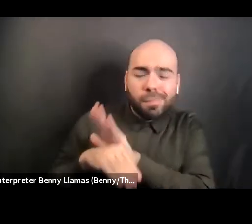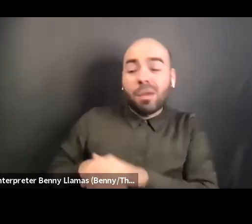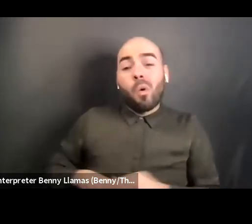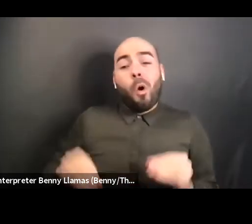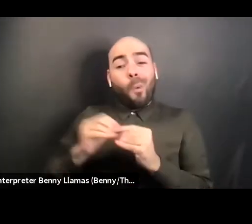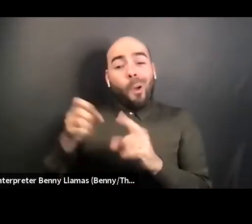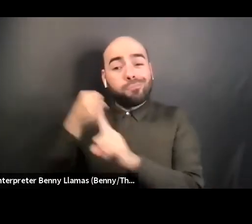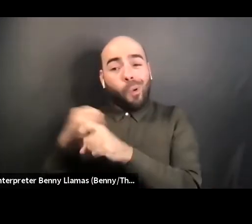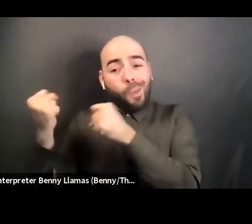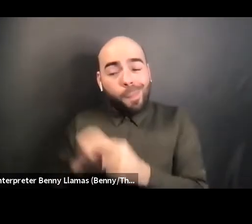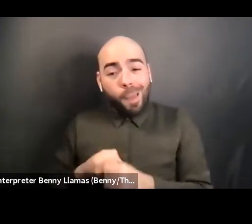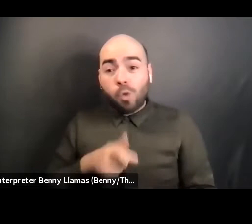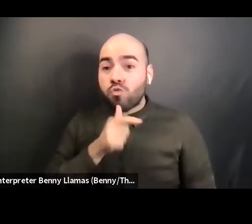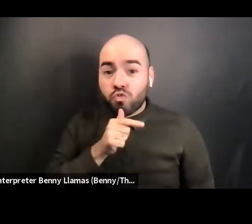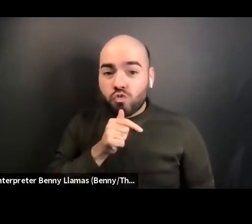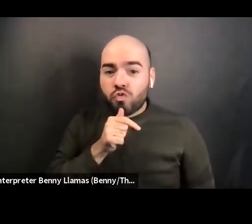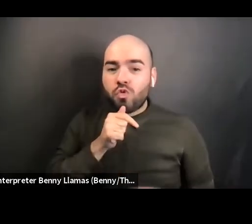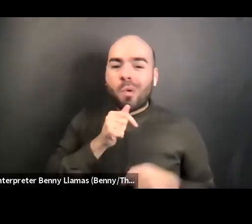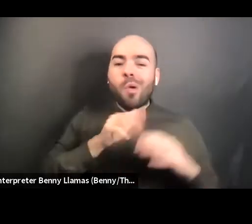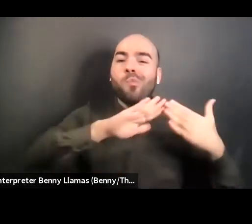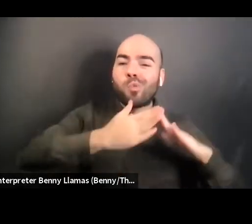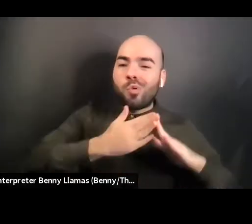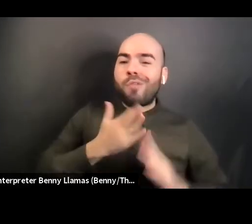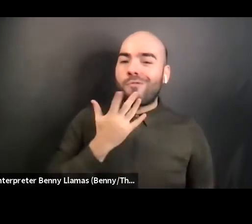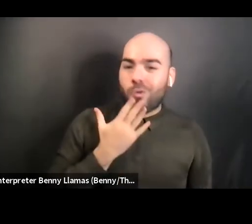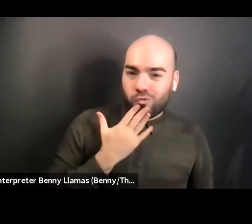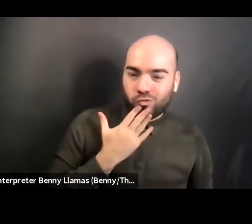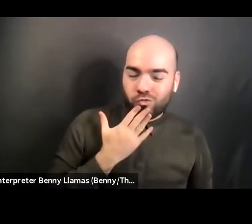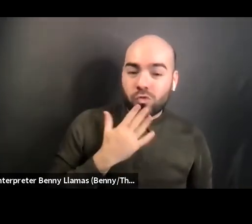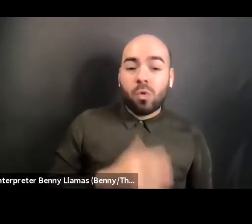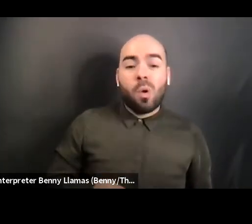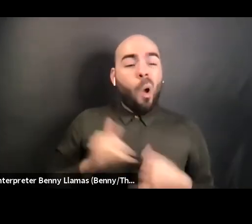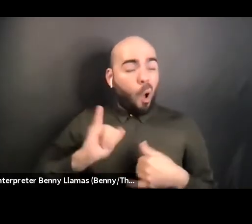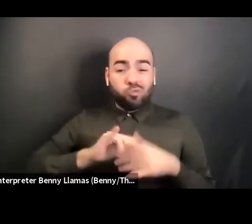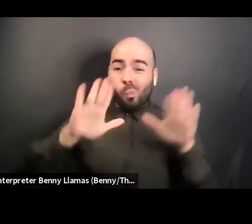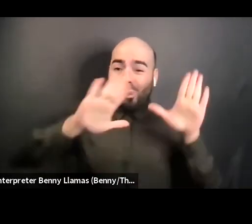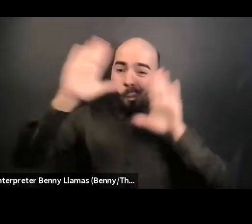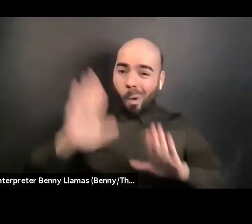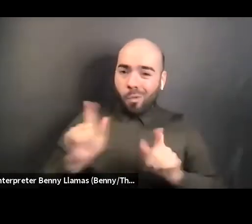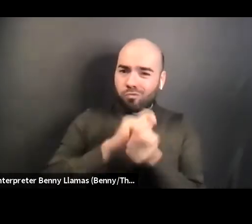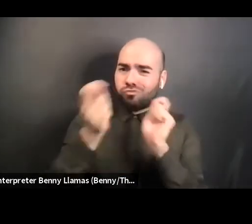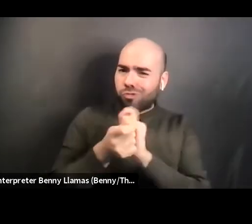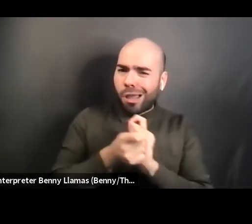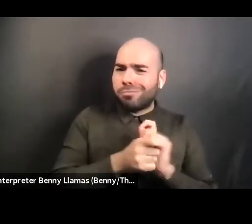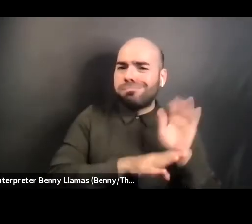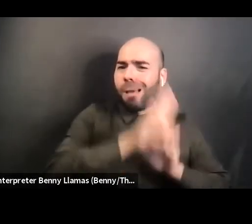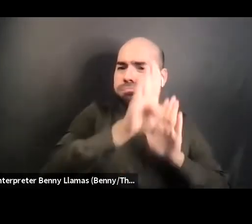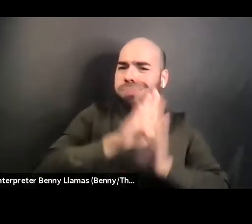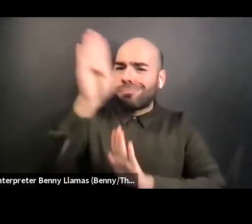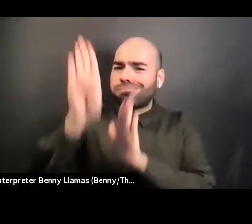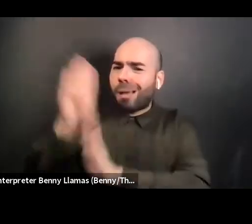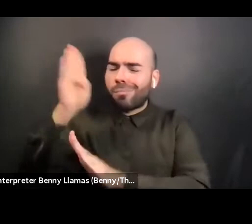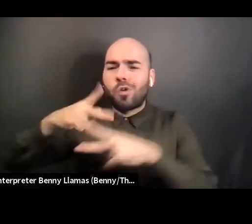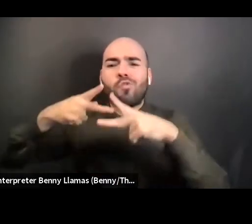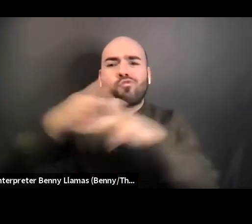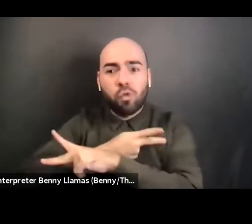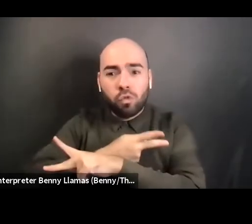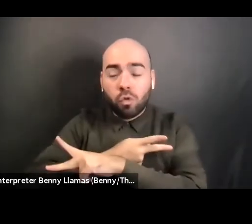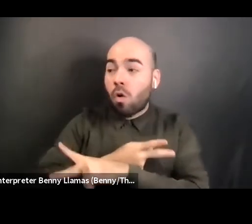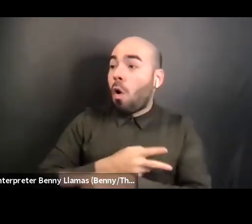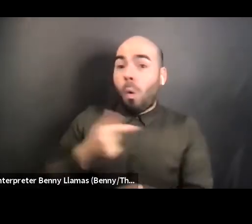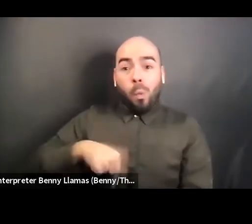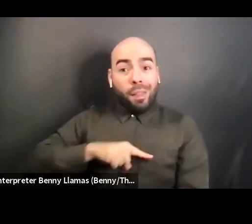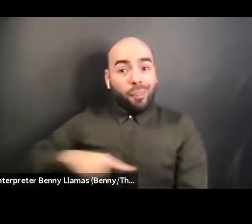communities of color. The climate emergency has arrived and is accelerating far faster than